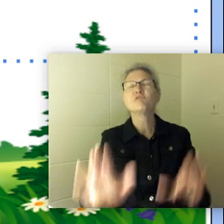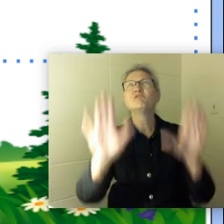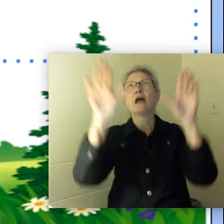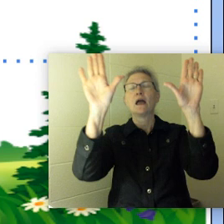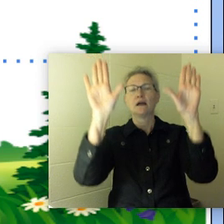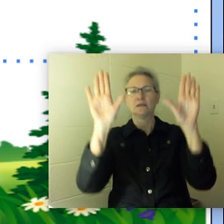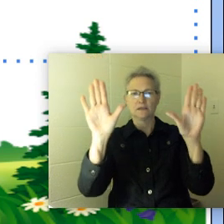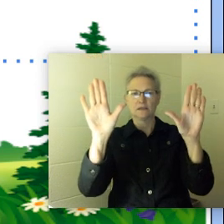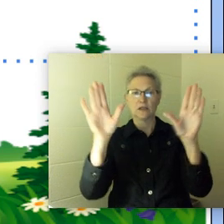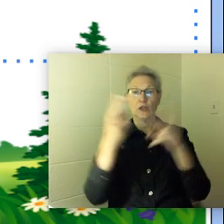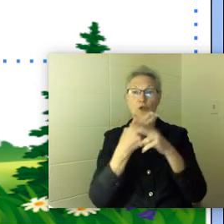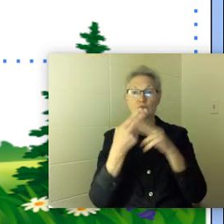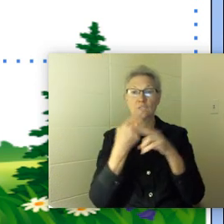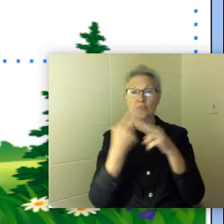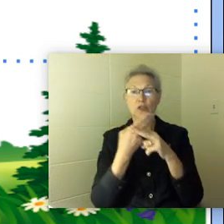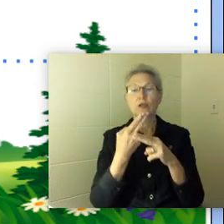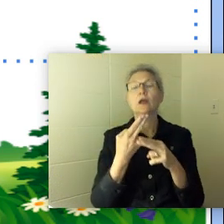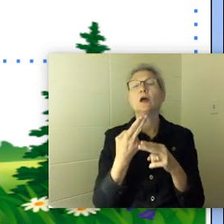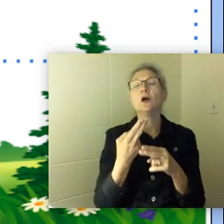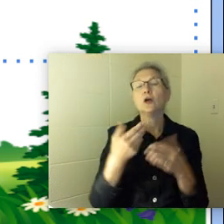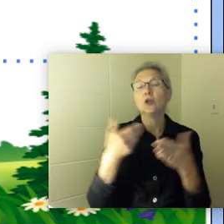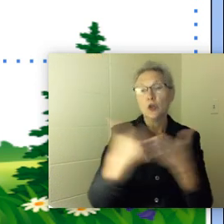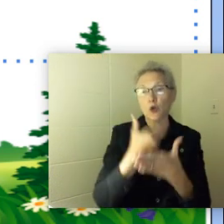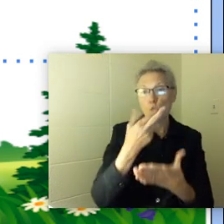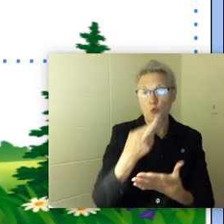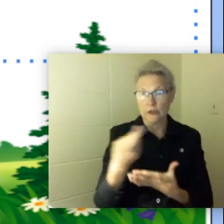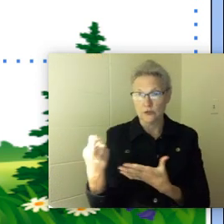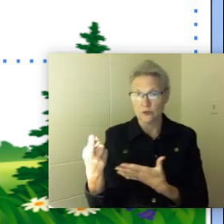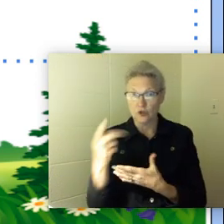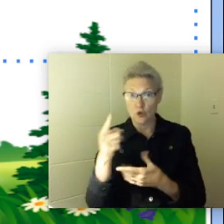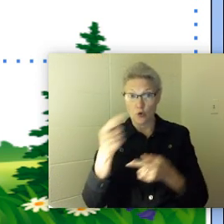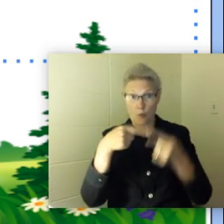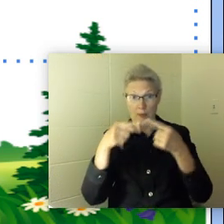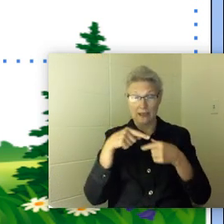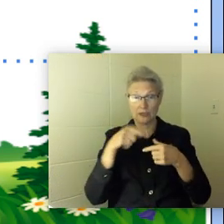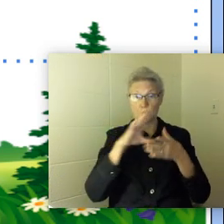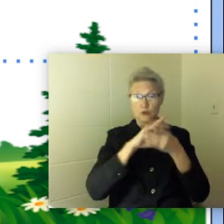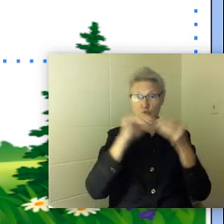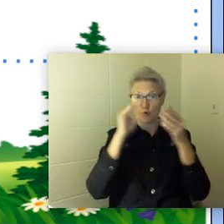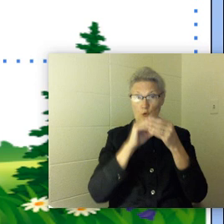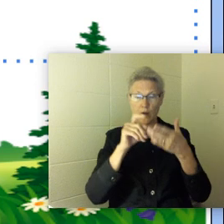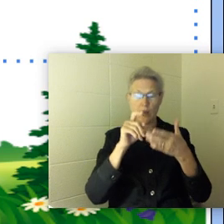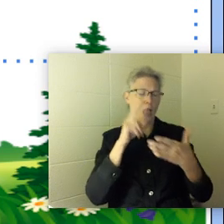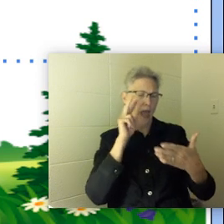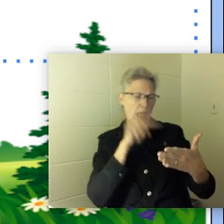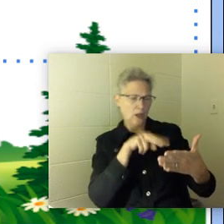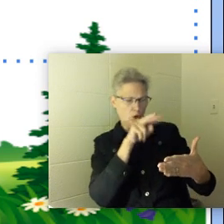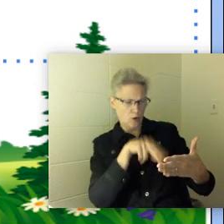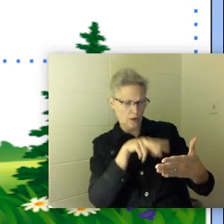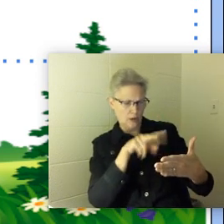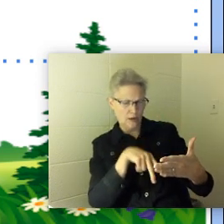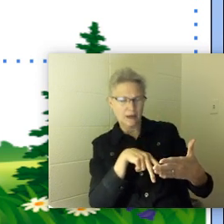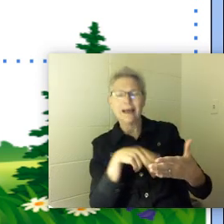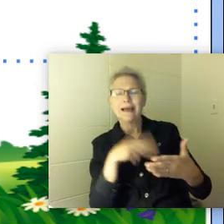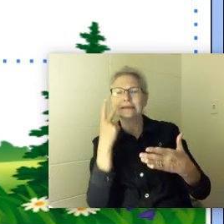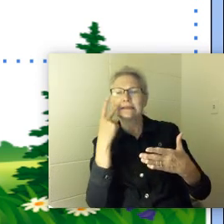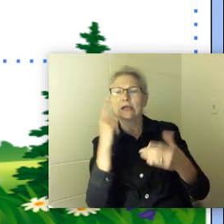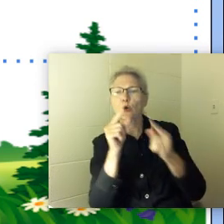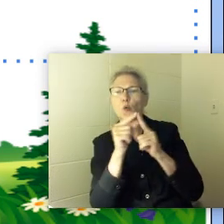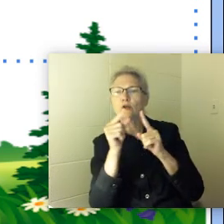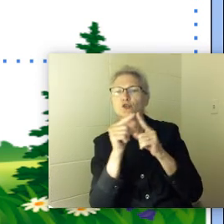Fantastic. Using the new resources, I would like you to go back into your fable and look back at words that you can change, as well as